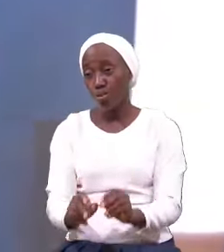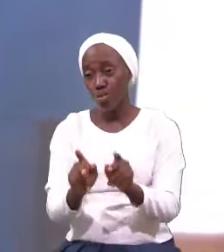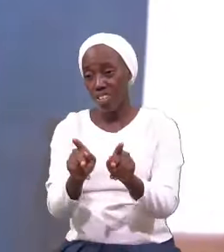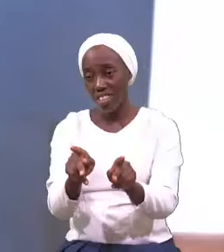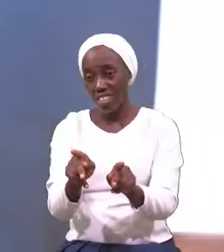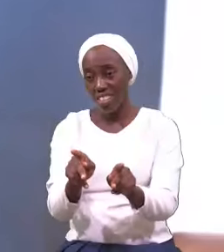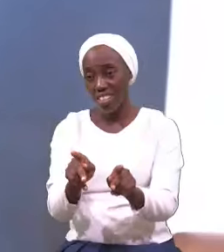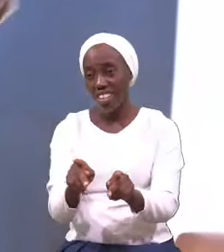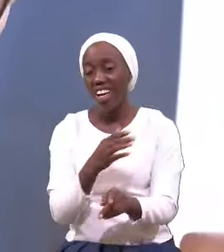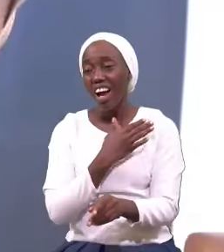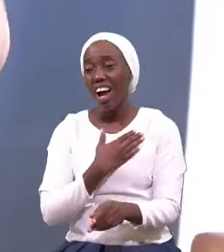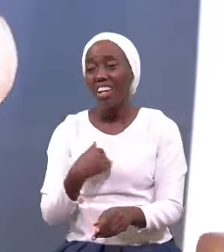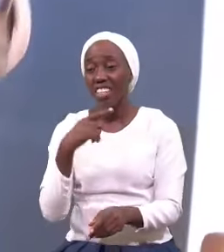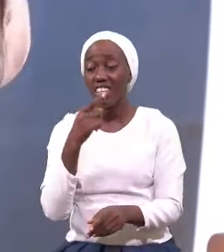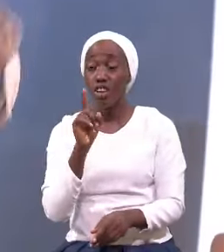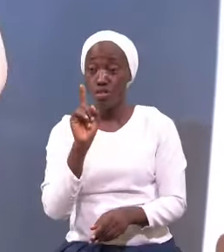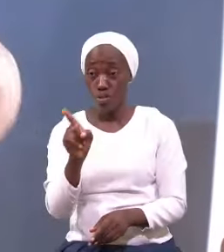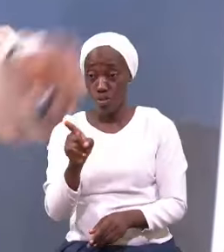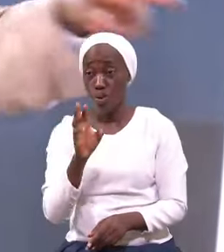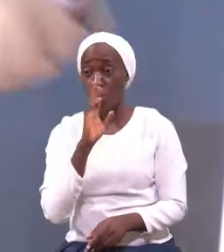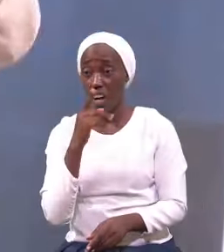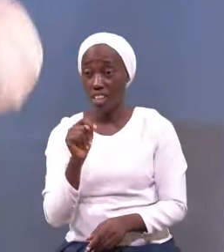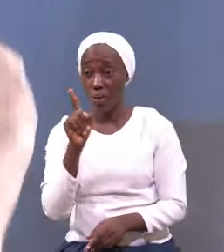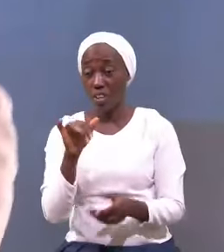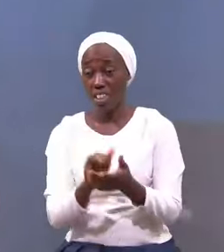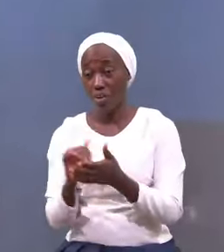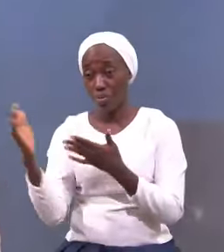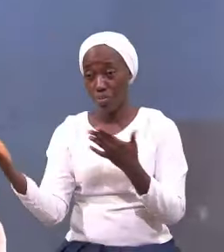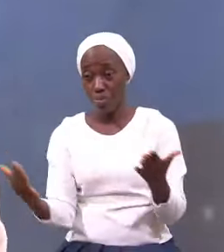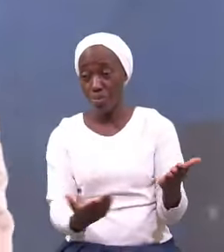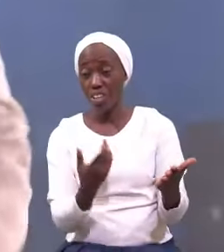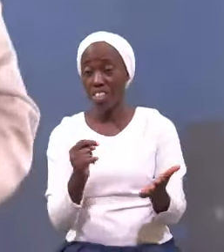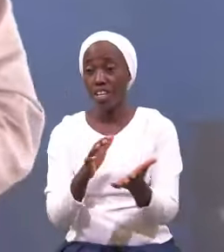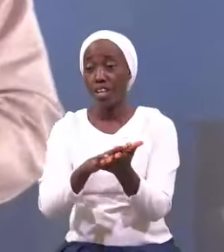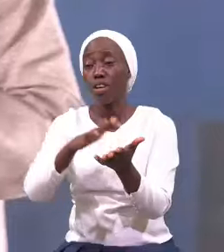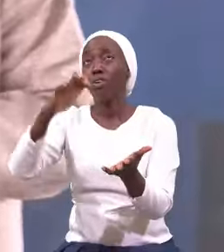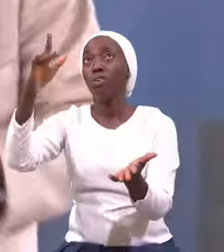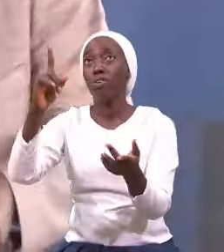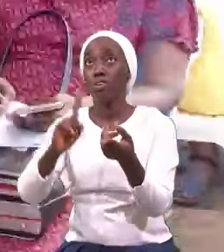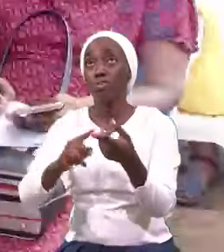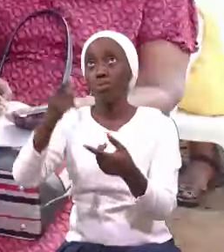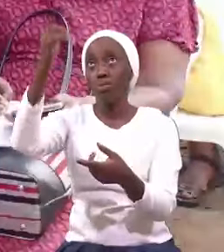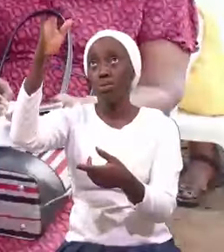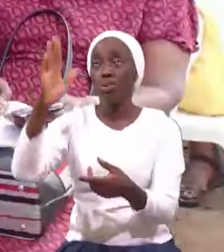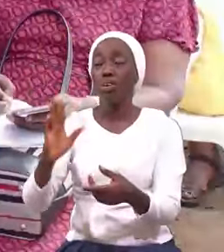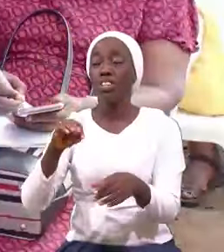And he says, you are the one that will bring the glory to God in this situation.